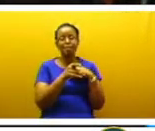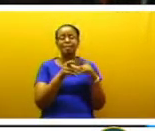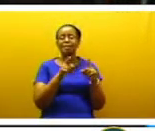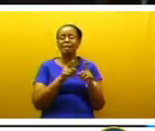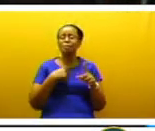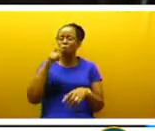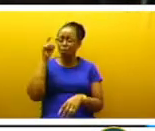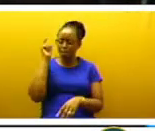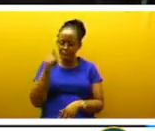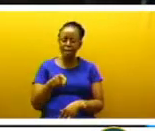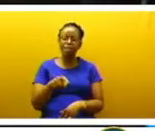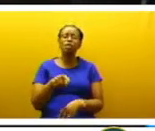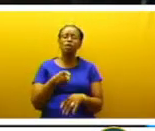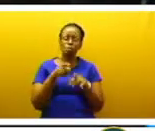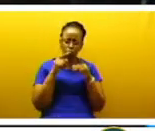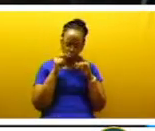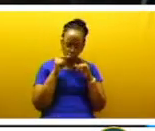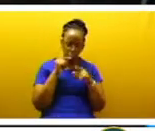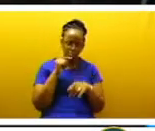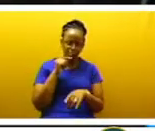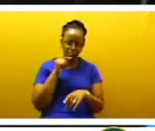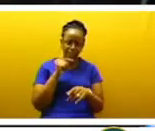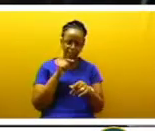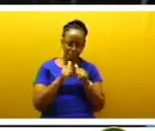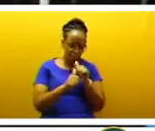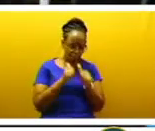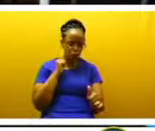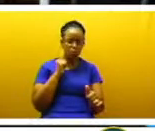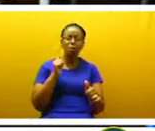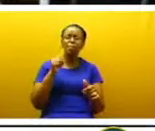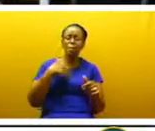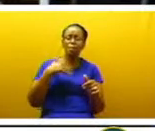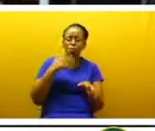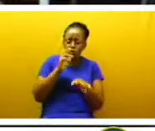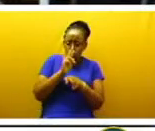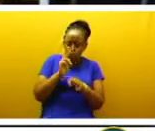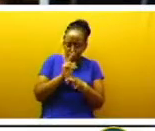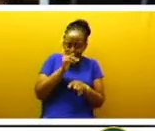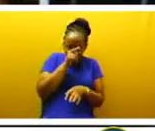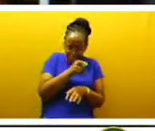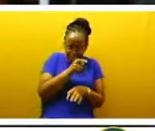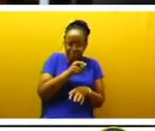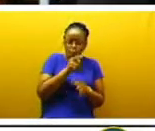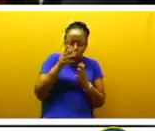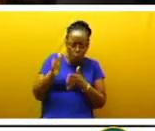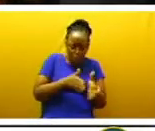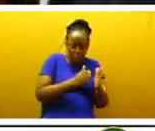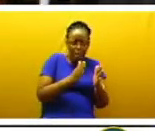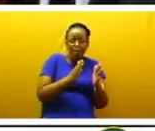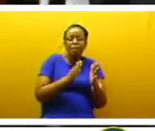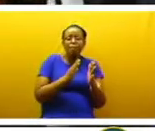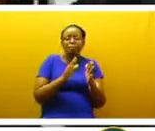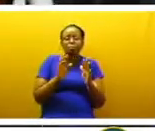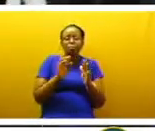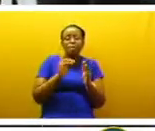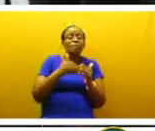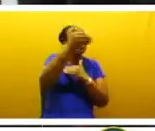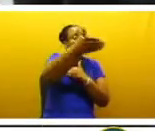the attempted use of it so that it can be used here now in this